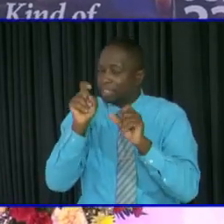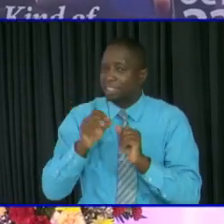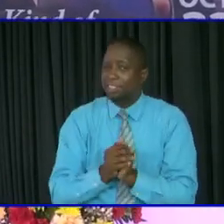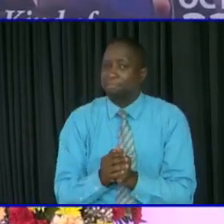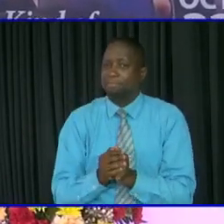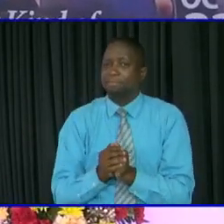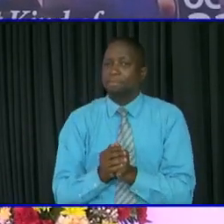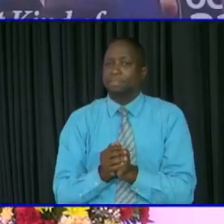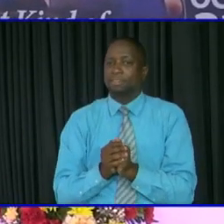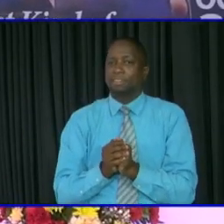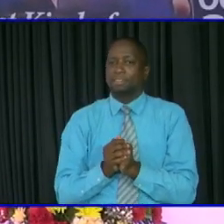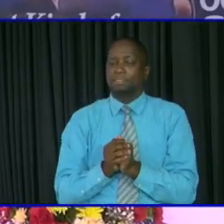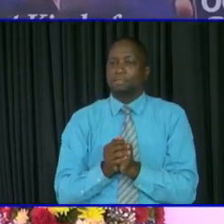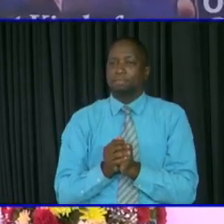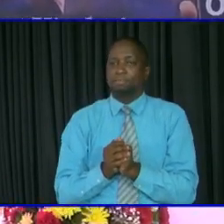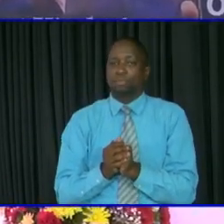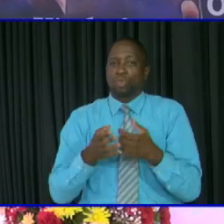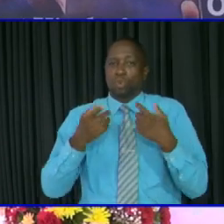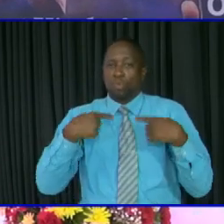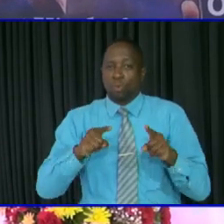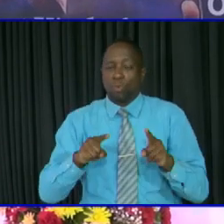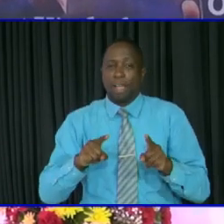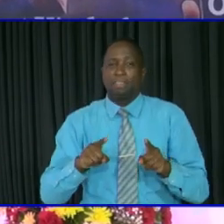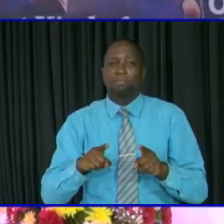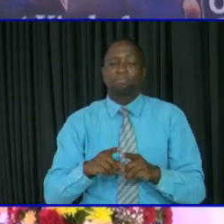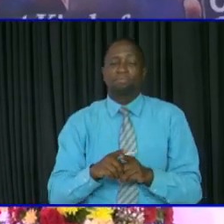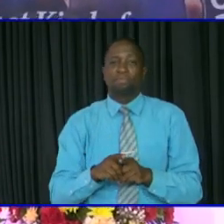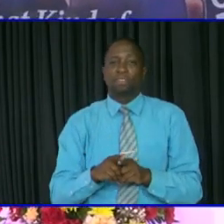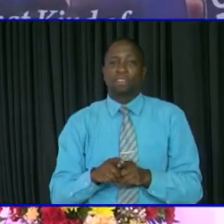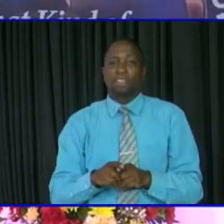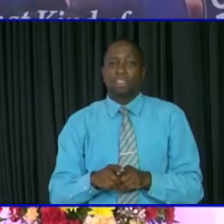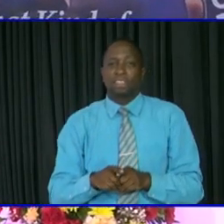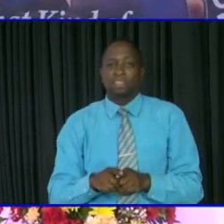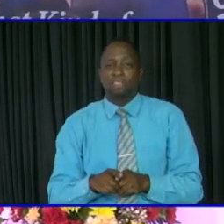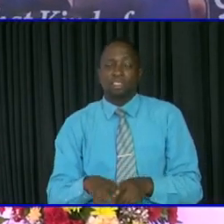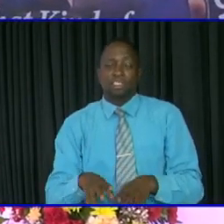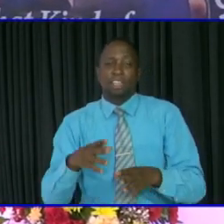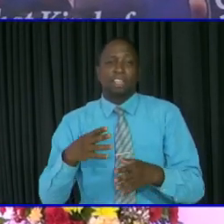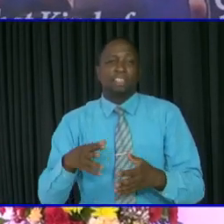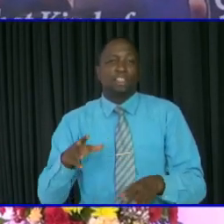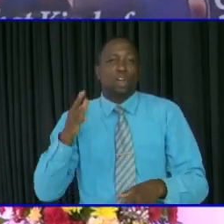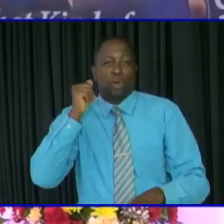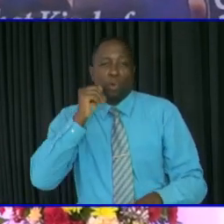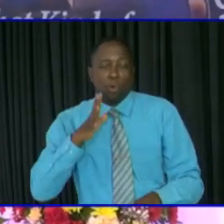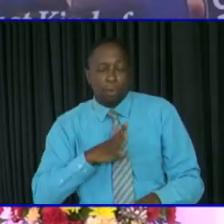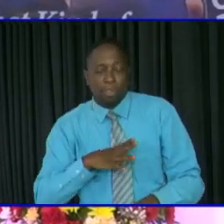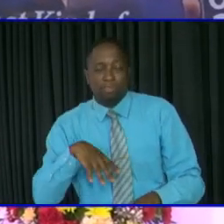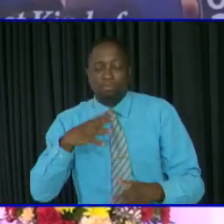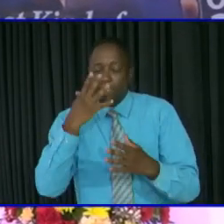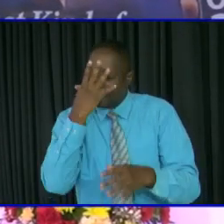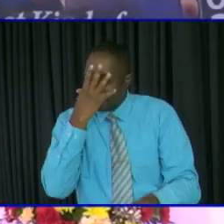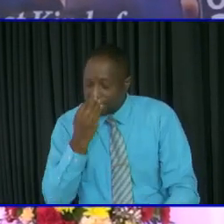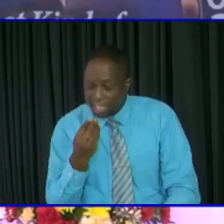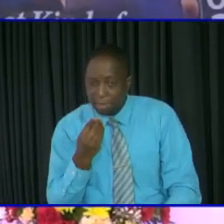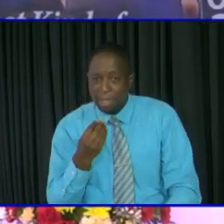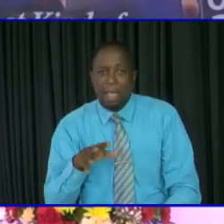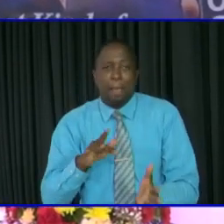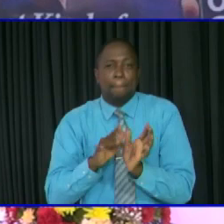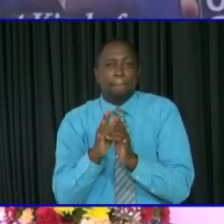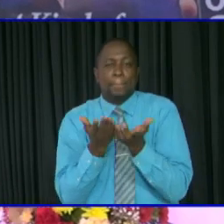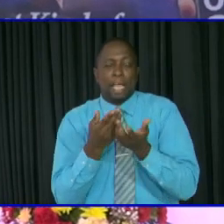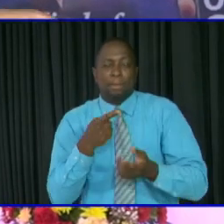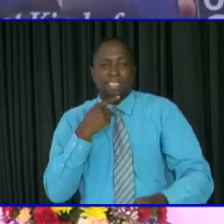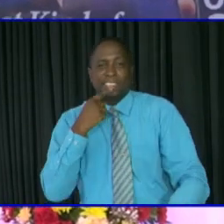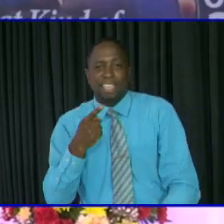interestingly, my friends, while they slumbered and slept, the Bible says that it is at midnight, a time